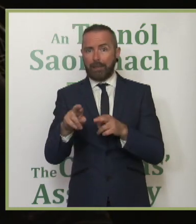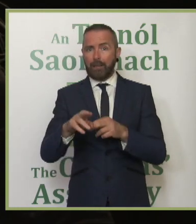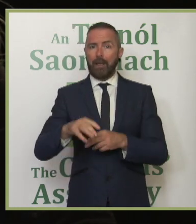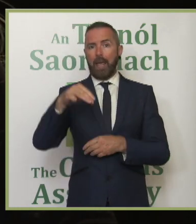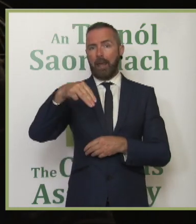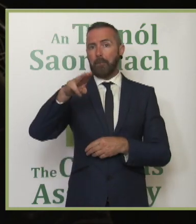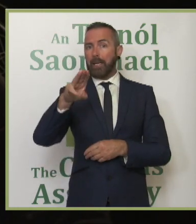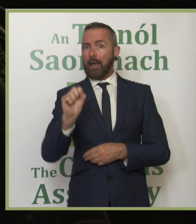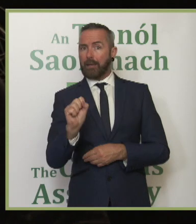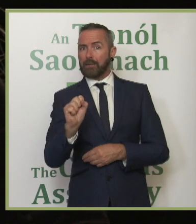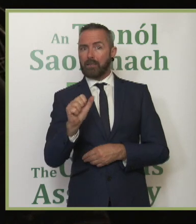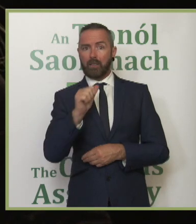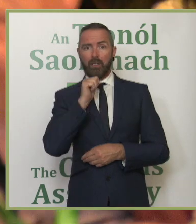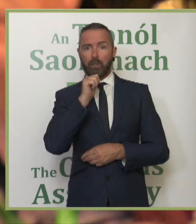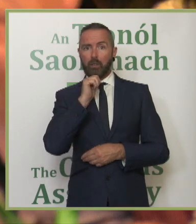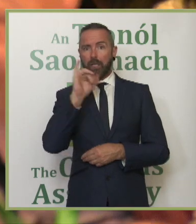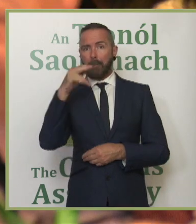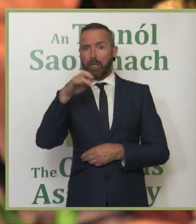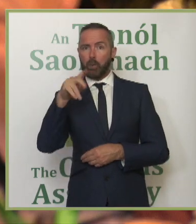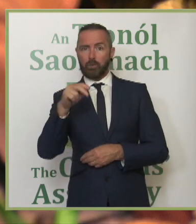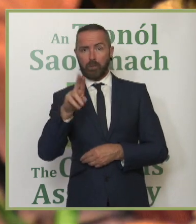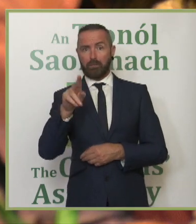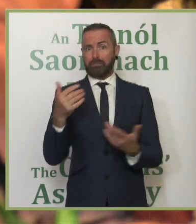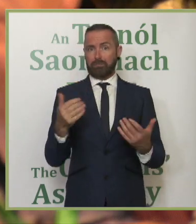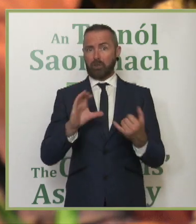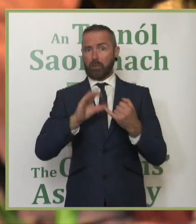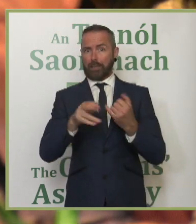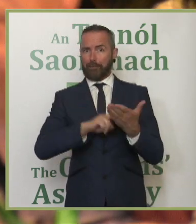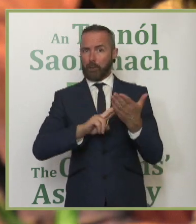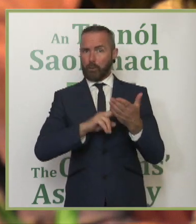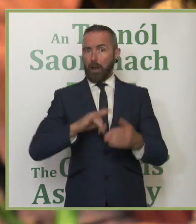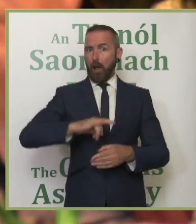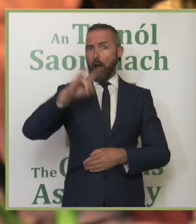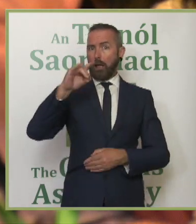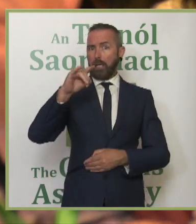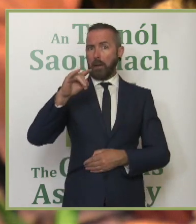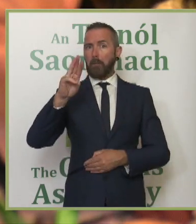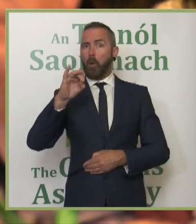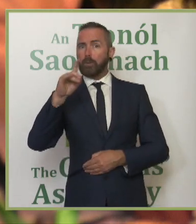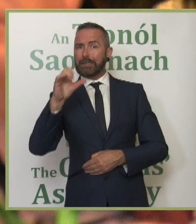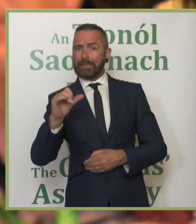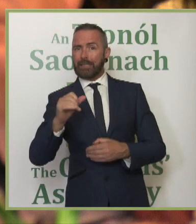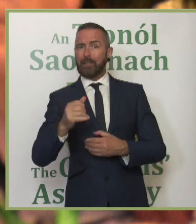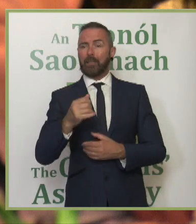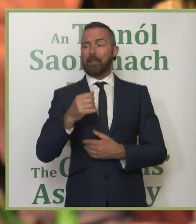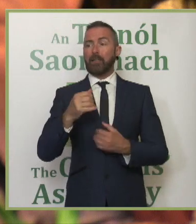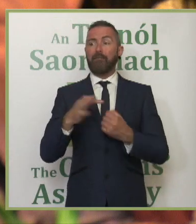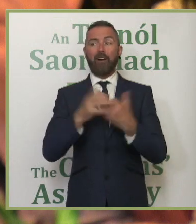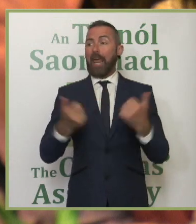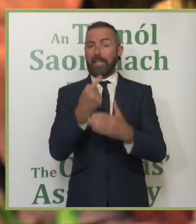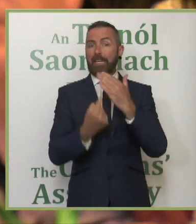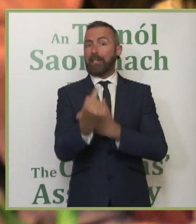MPS. They're not immune. The likelihood of using a high potency drug at any time to any